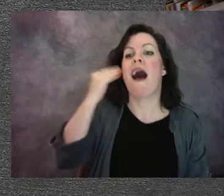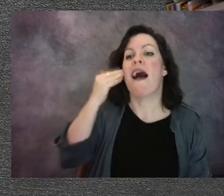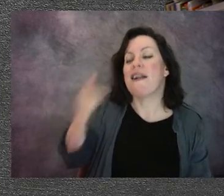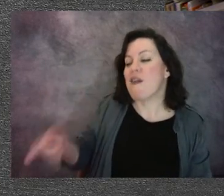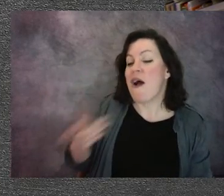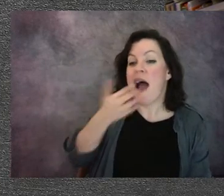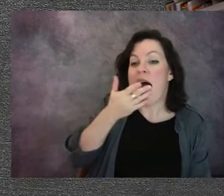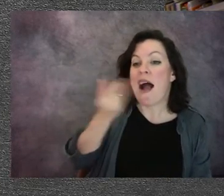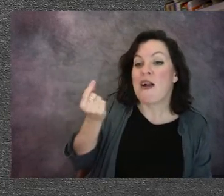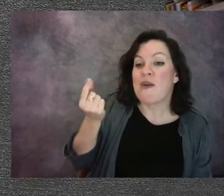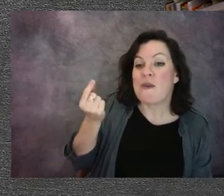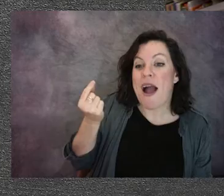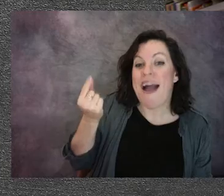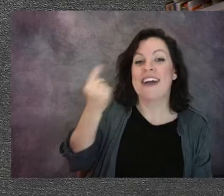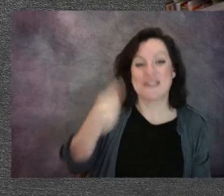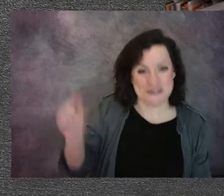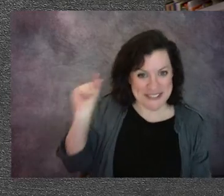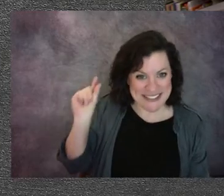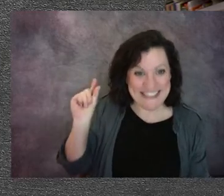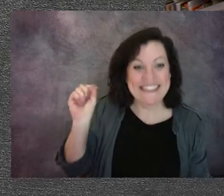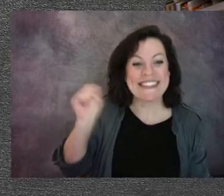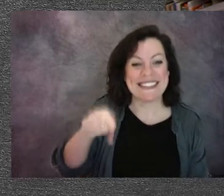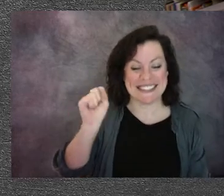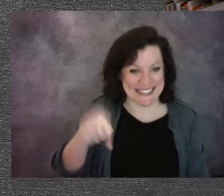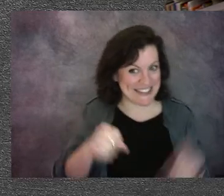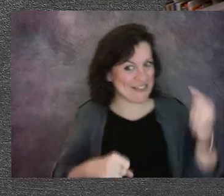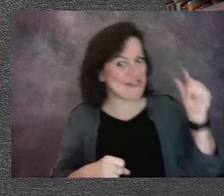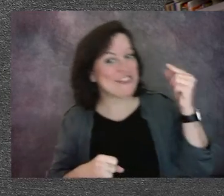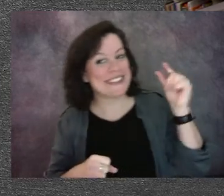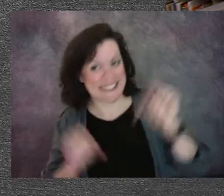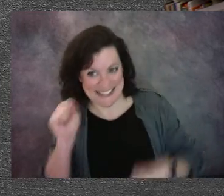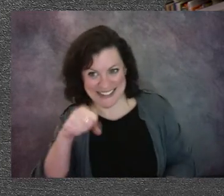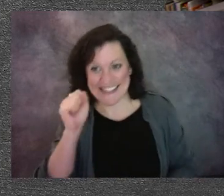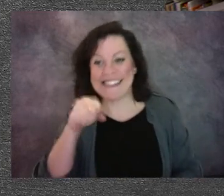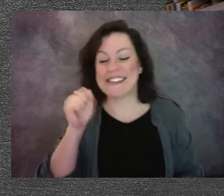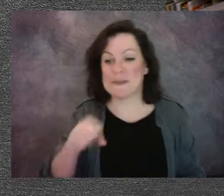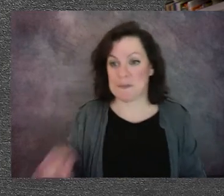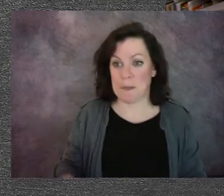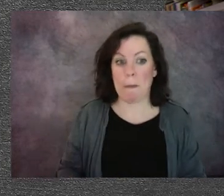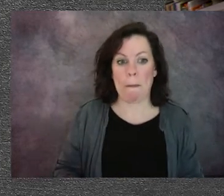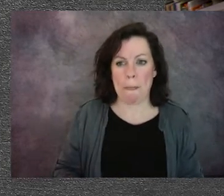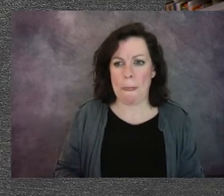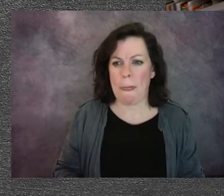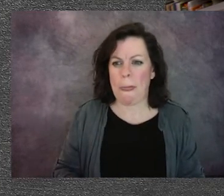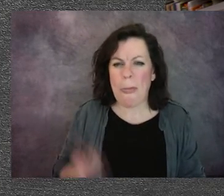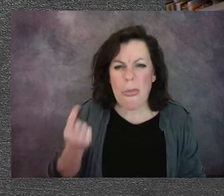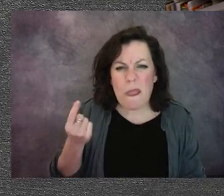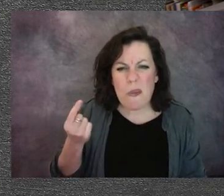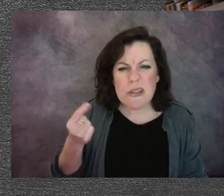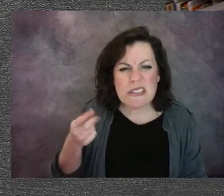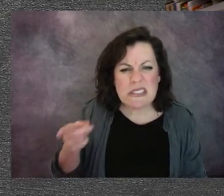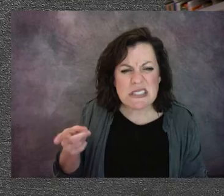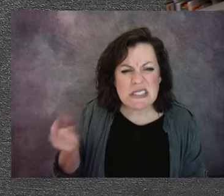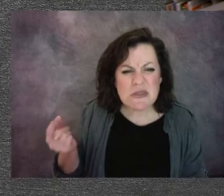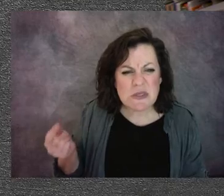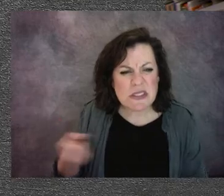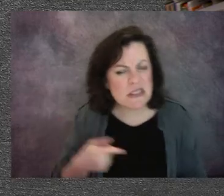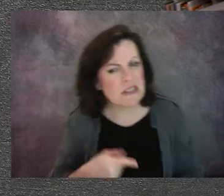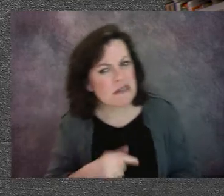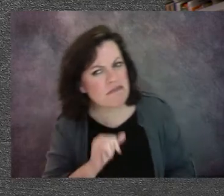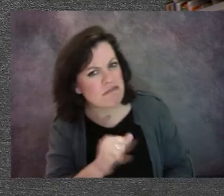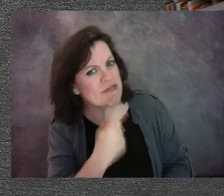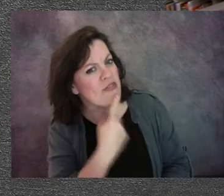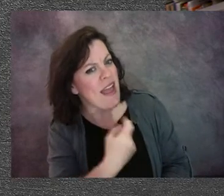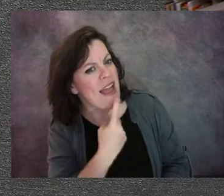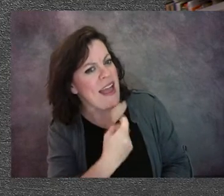know. These colors are green. Green. And this one. Oh my gosh, this one has what color is